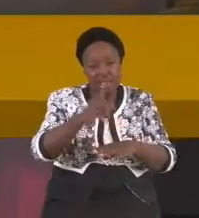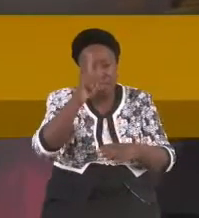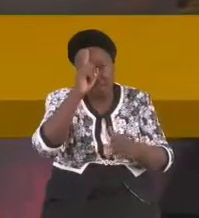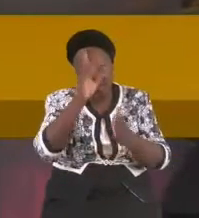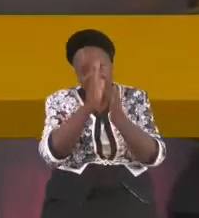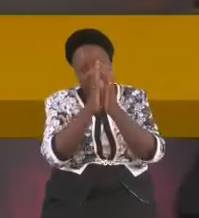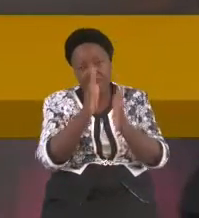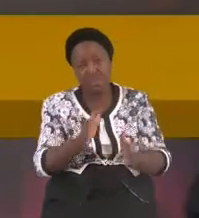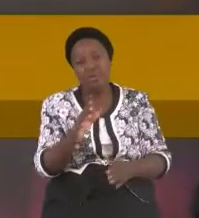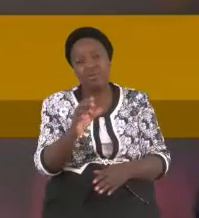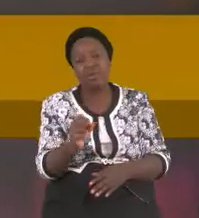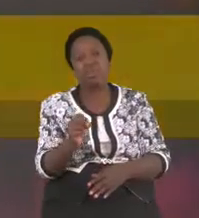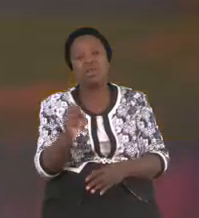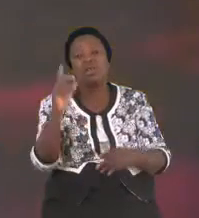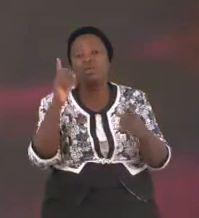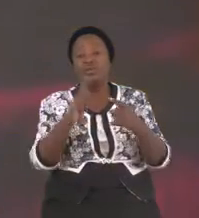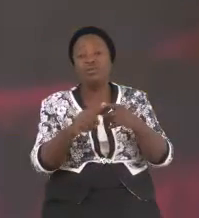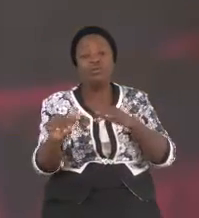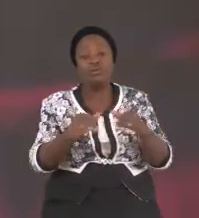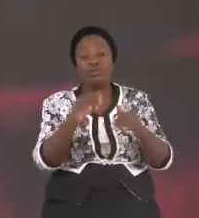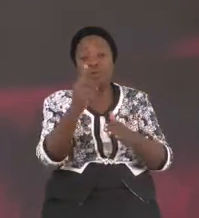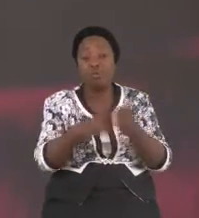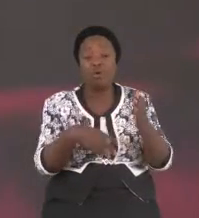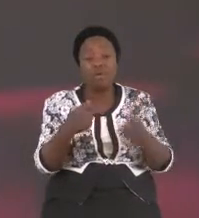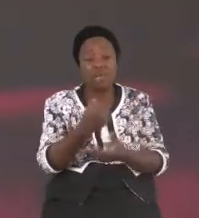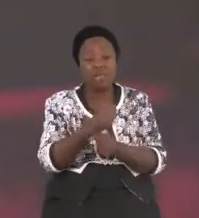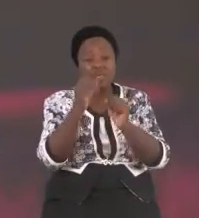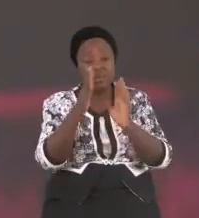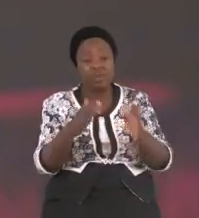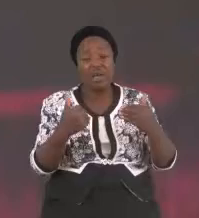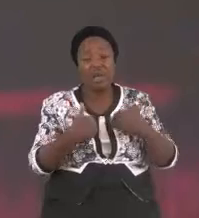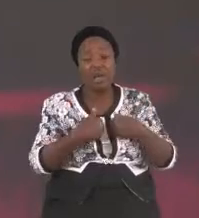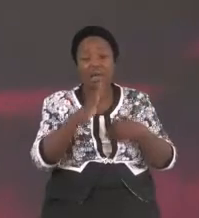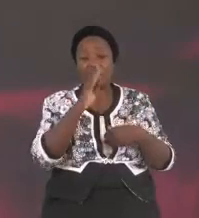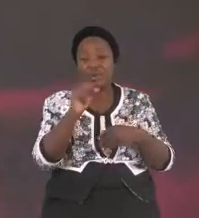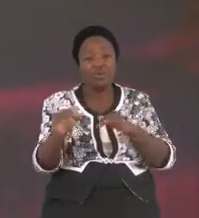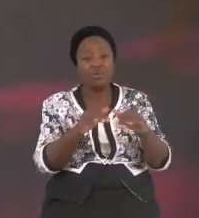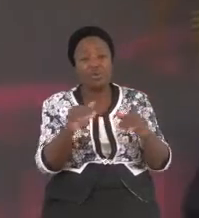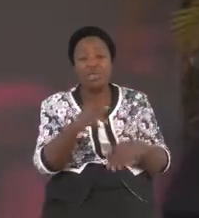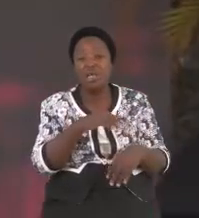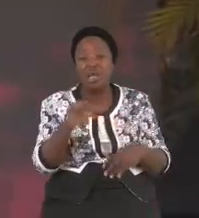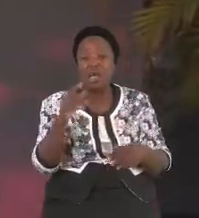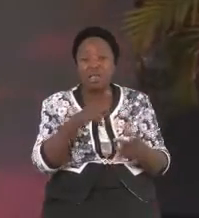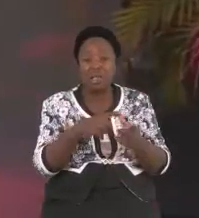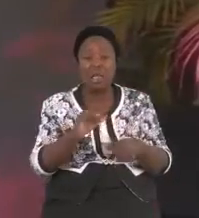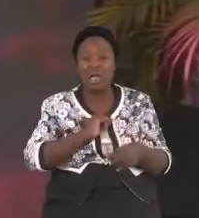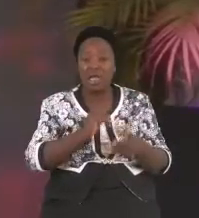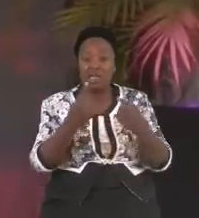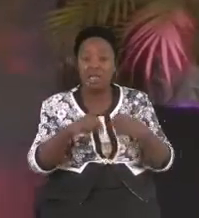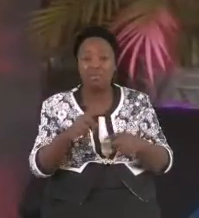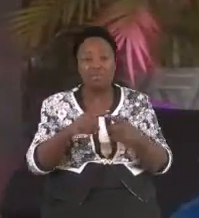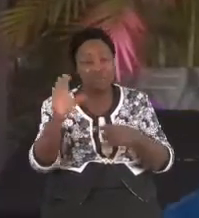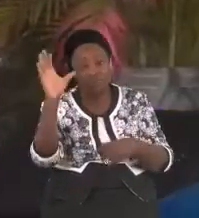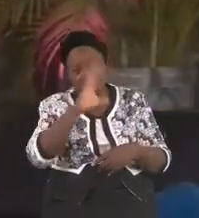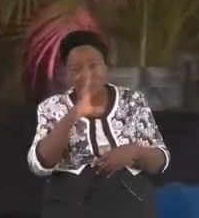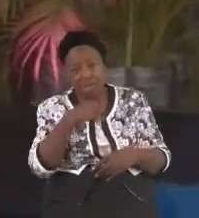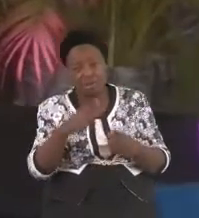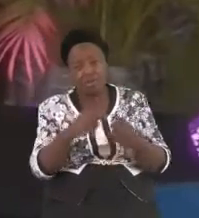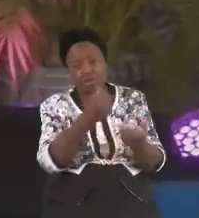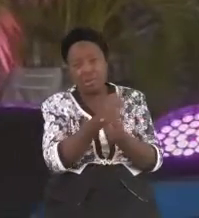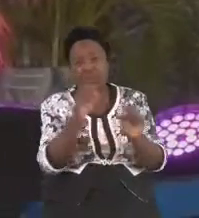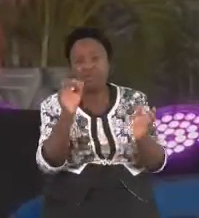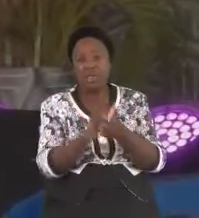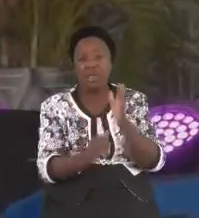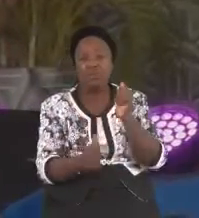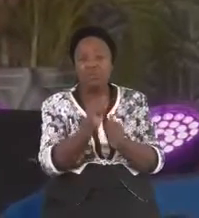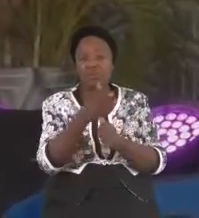do what the savior i've been doing i came to seek and to save that which was lost and